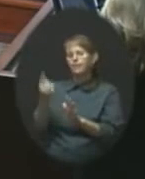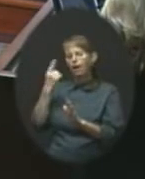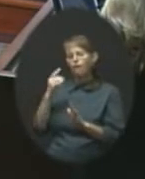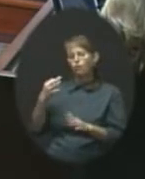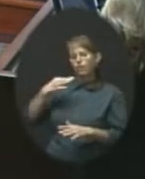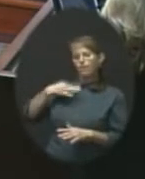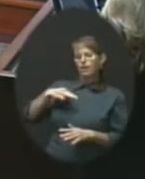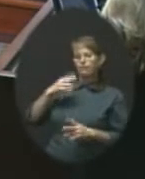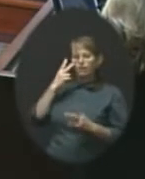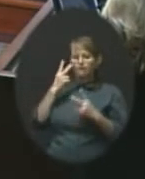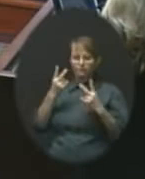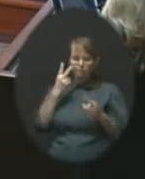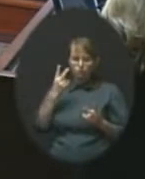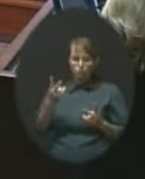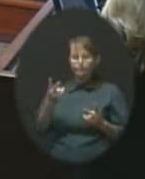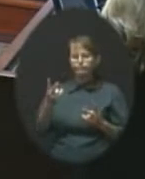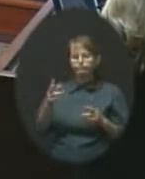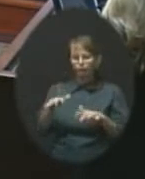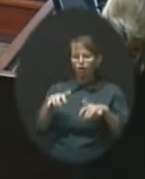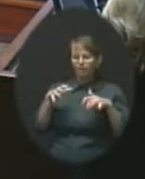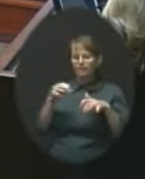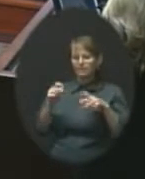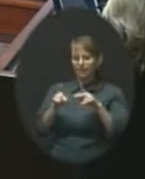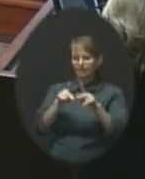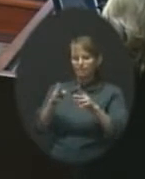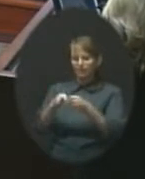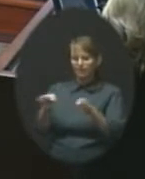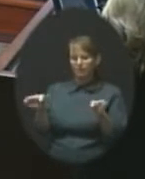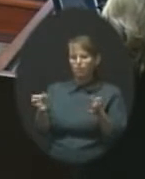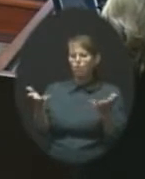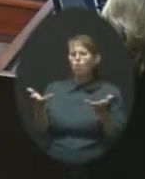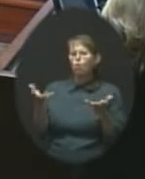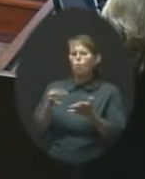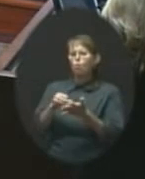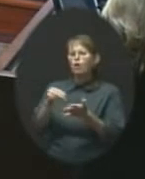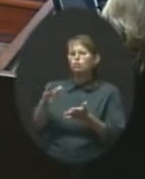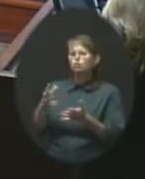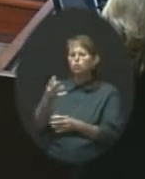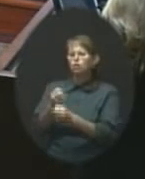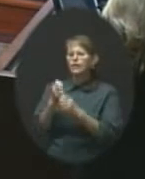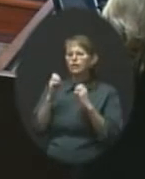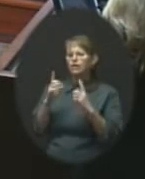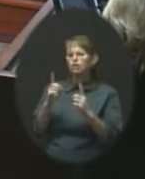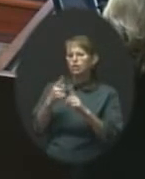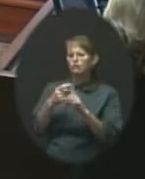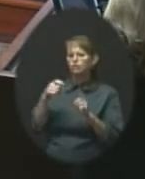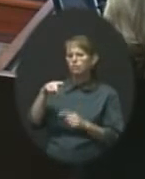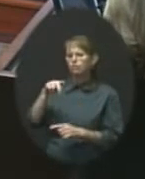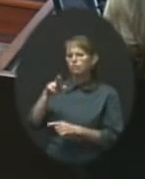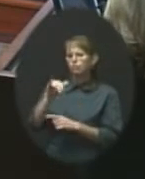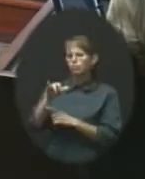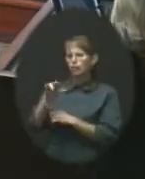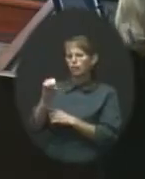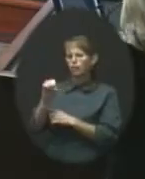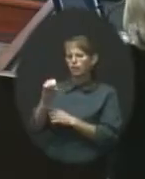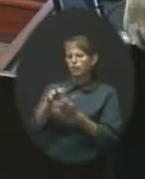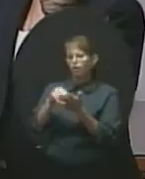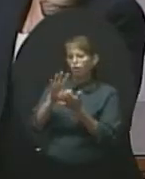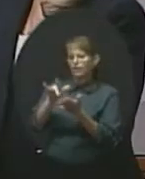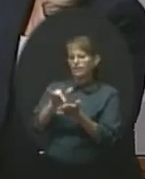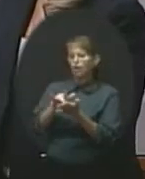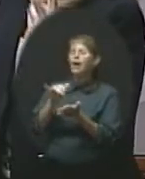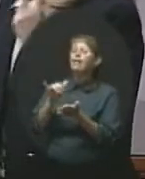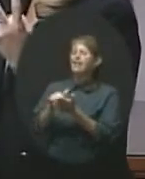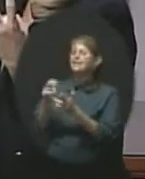so what students are at being educated at the Prairie Learning Center? Prairie Learning Center is the